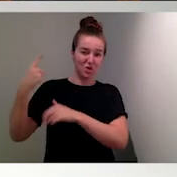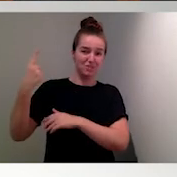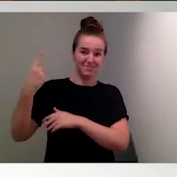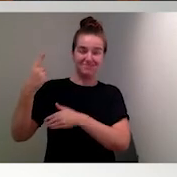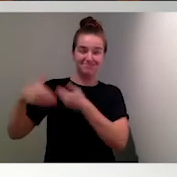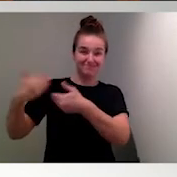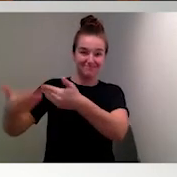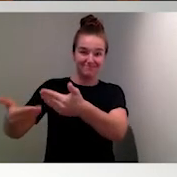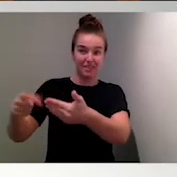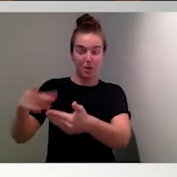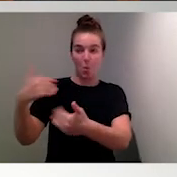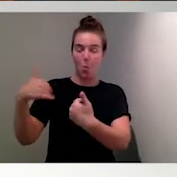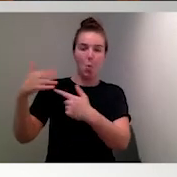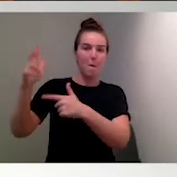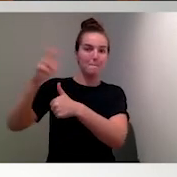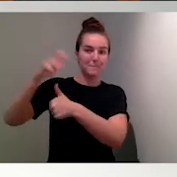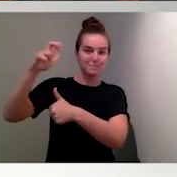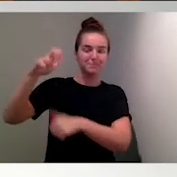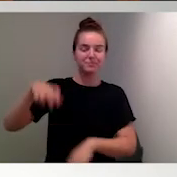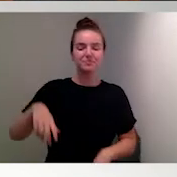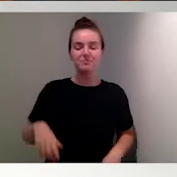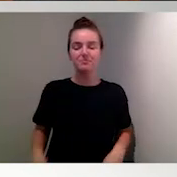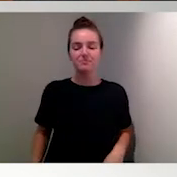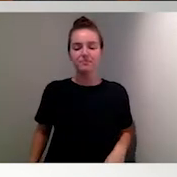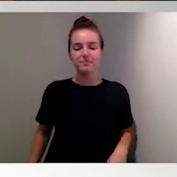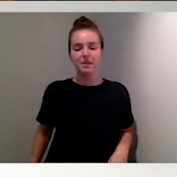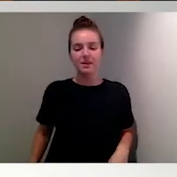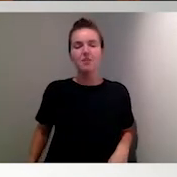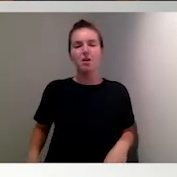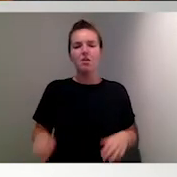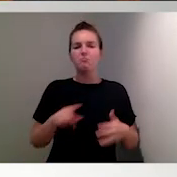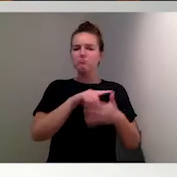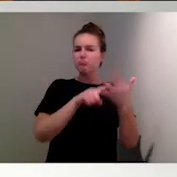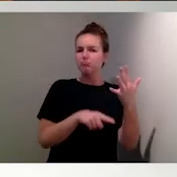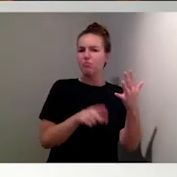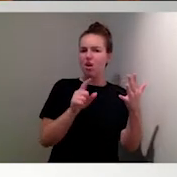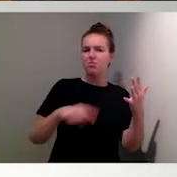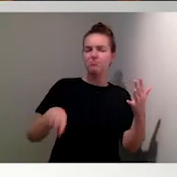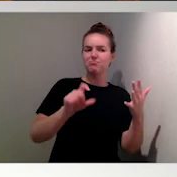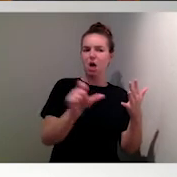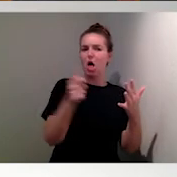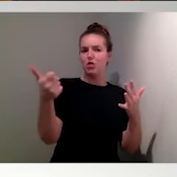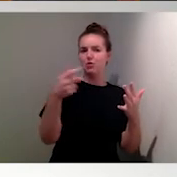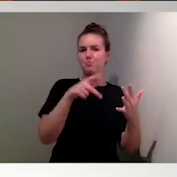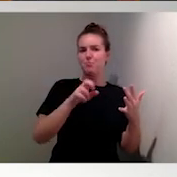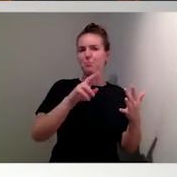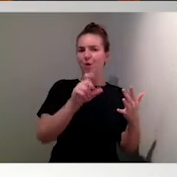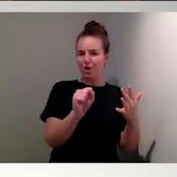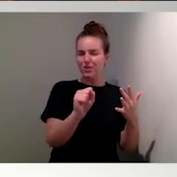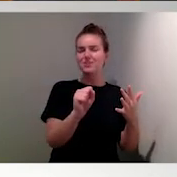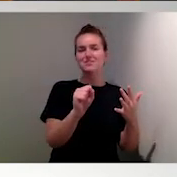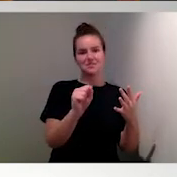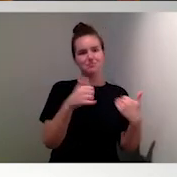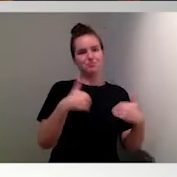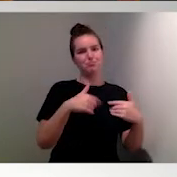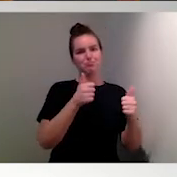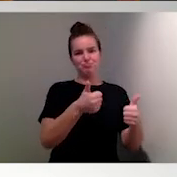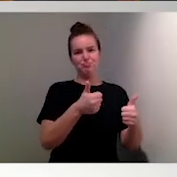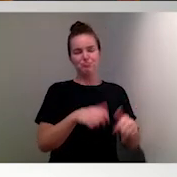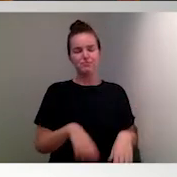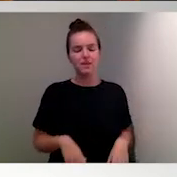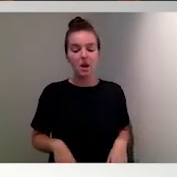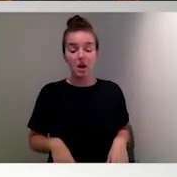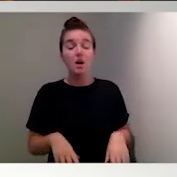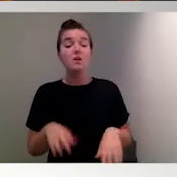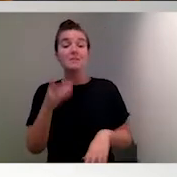similar. So that's really excellent. Disney is also amazing with food allergies. We have eaten everywhere, and again, as